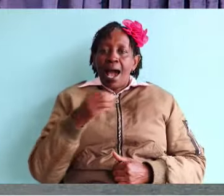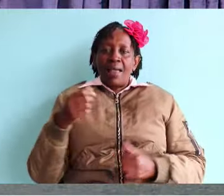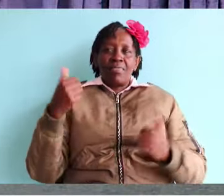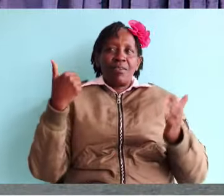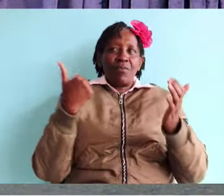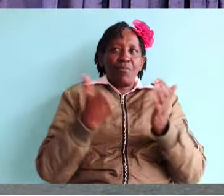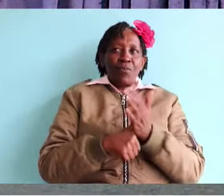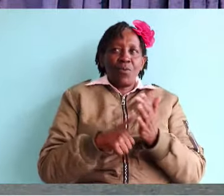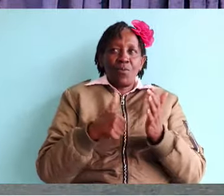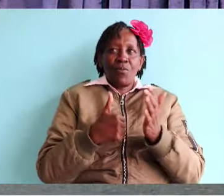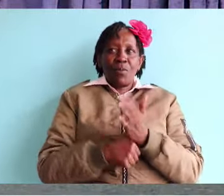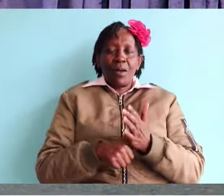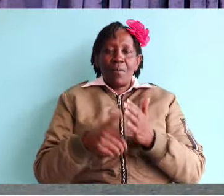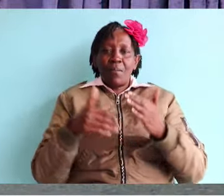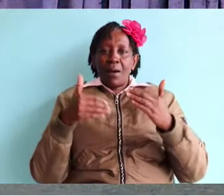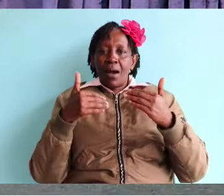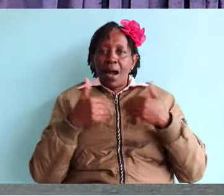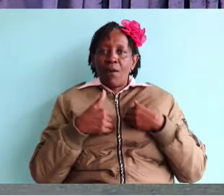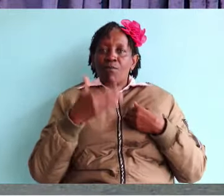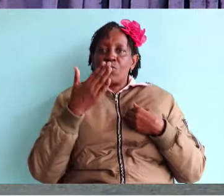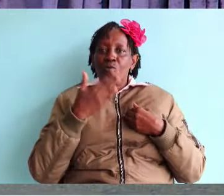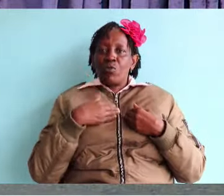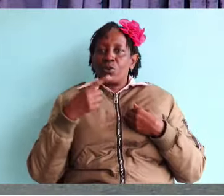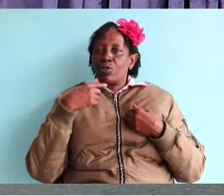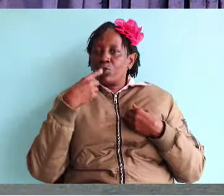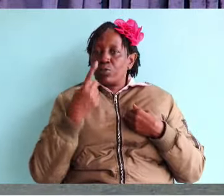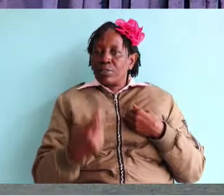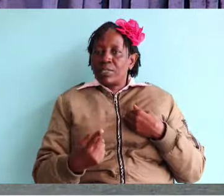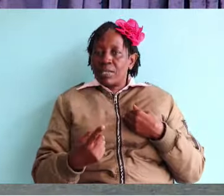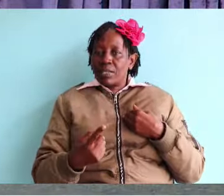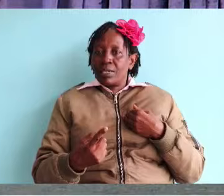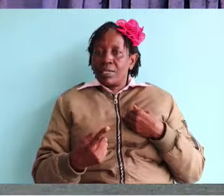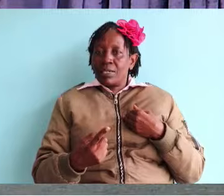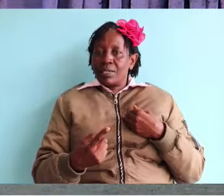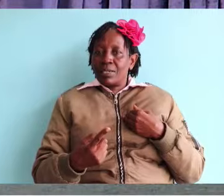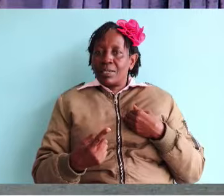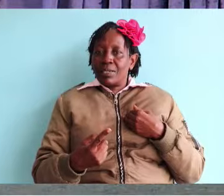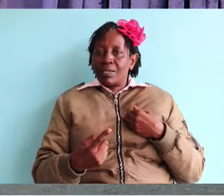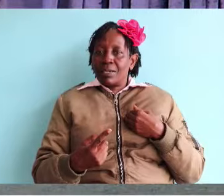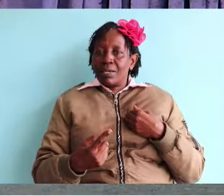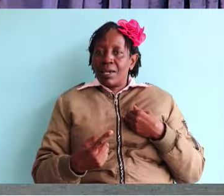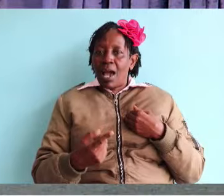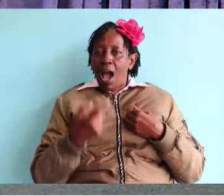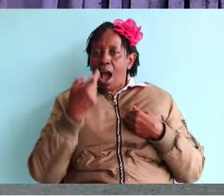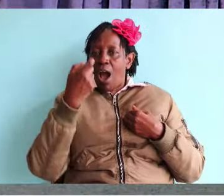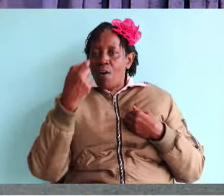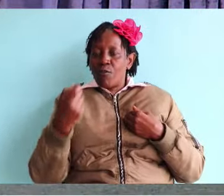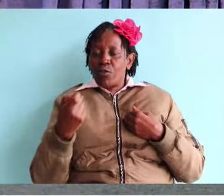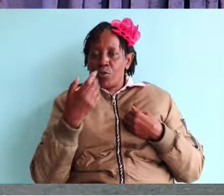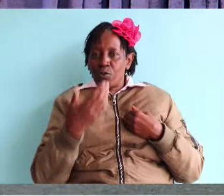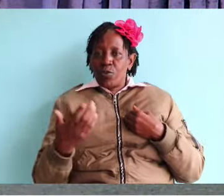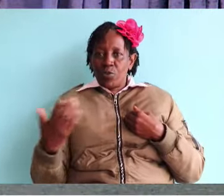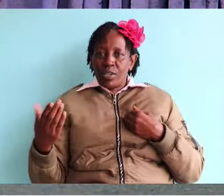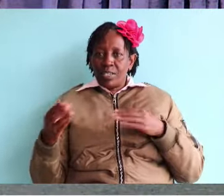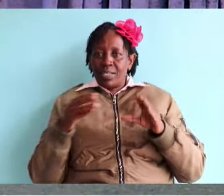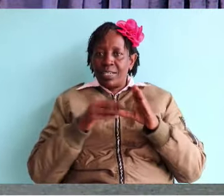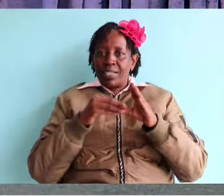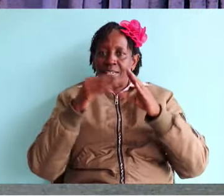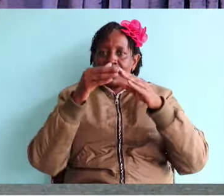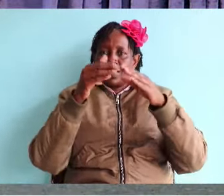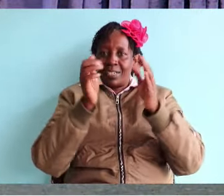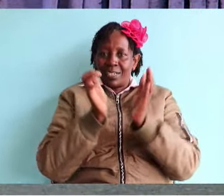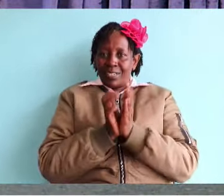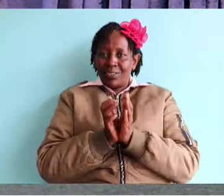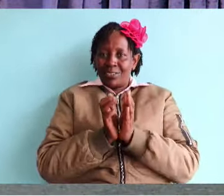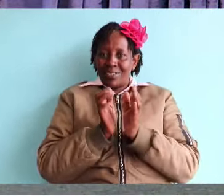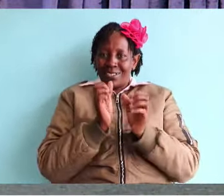have. But I want to mention just a number of things that Gideon did, which kind